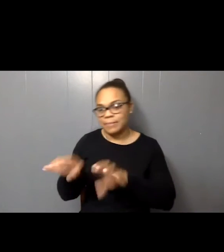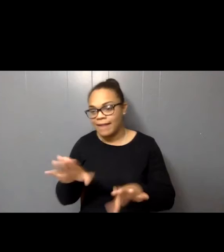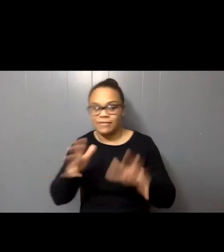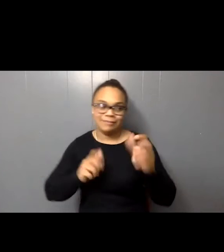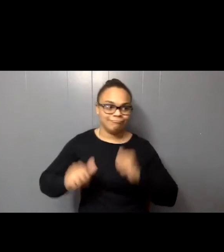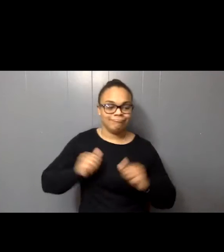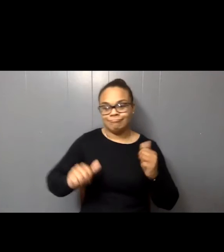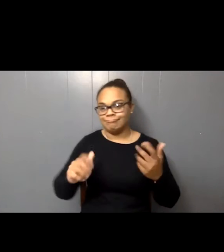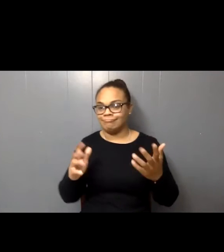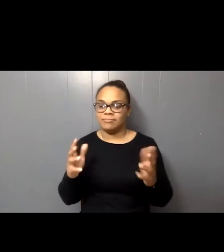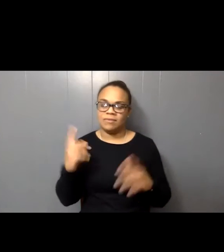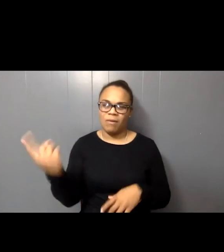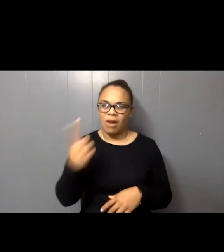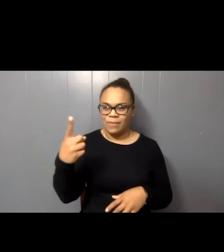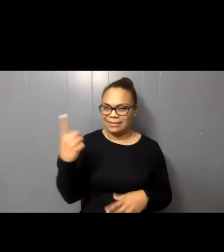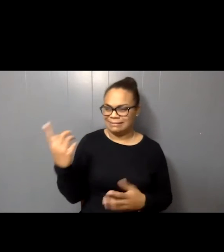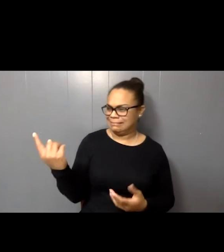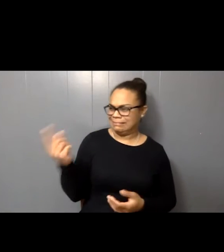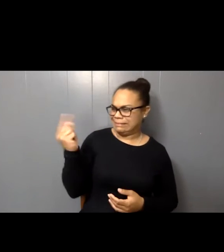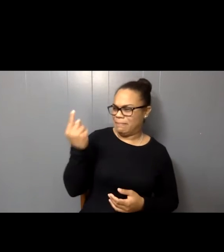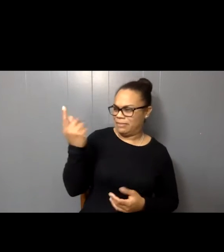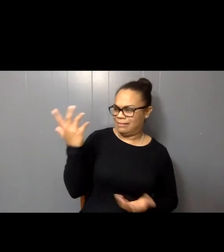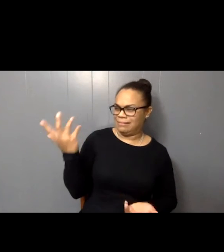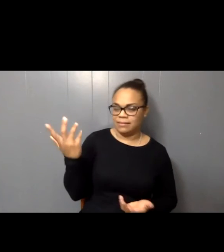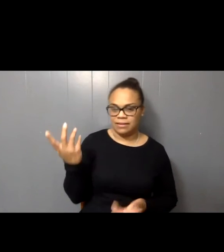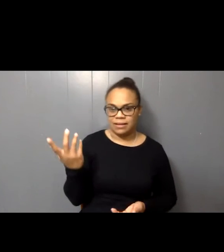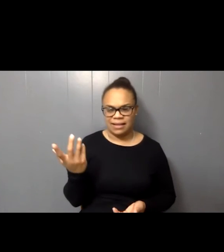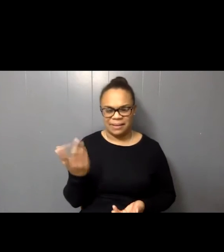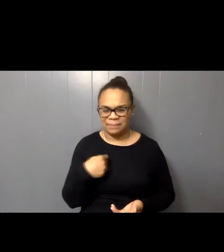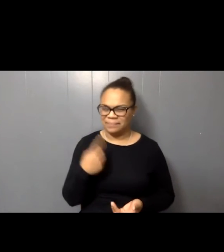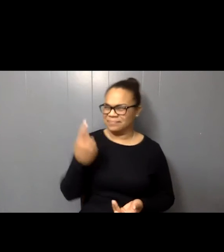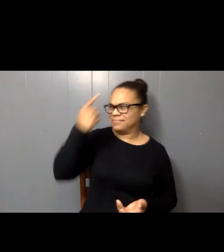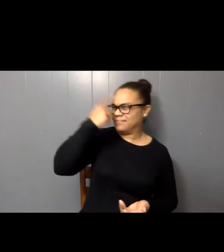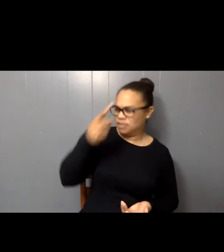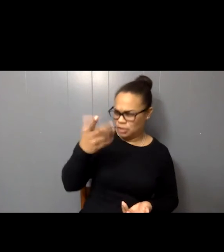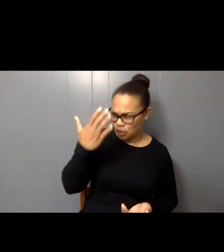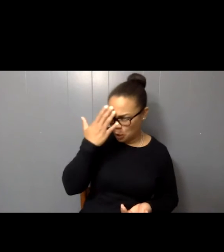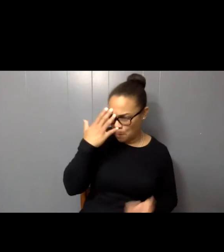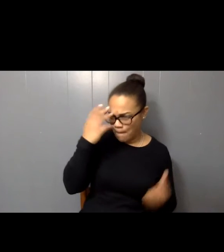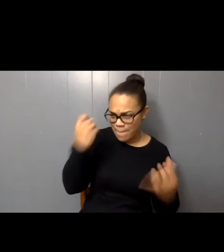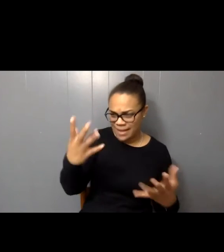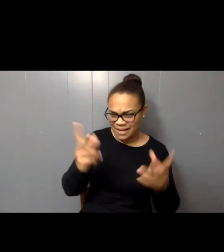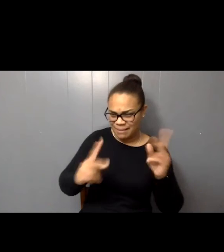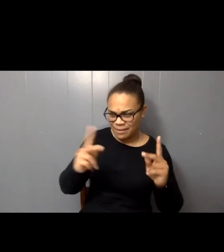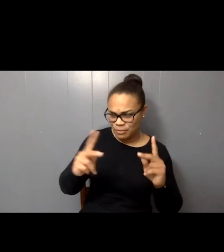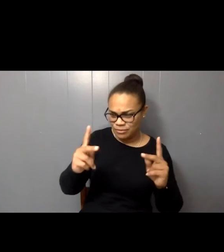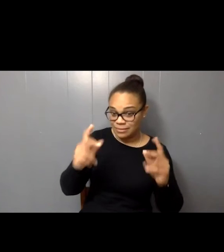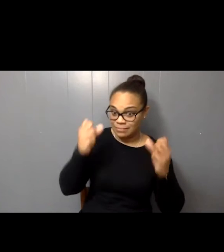extraness. It always has to be something. And I'm like, you do know that a lot of people actually don't act like